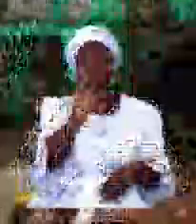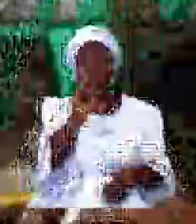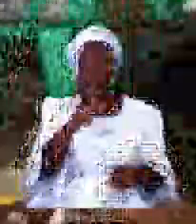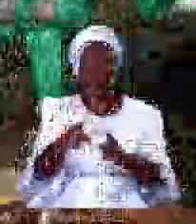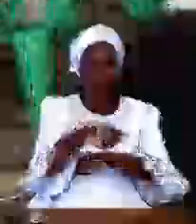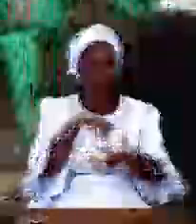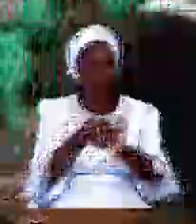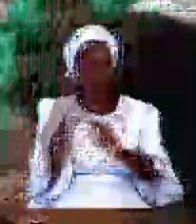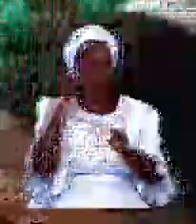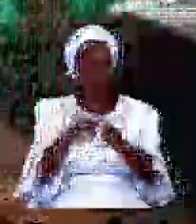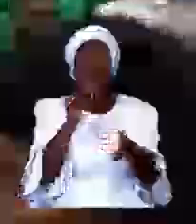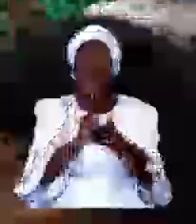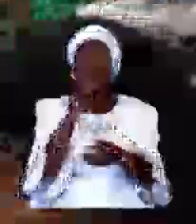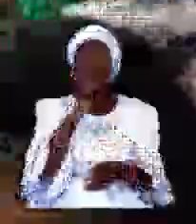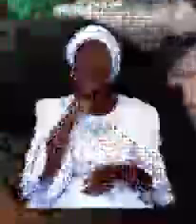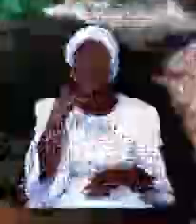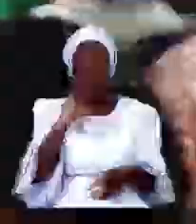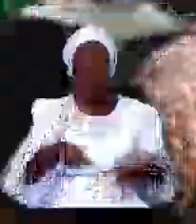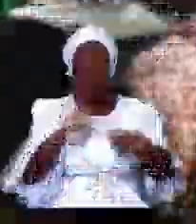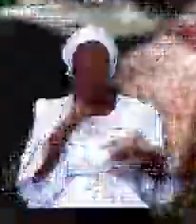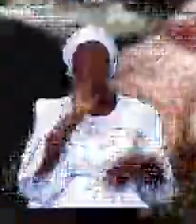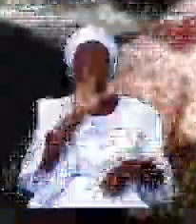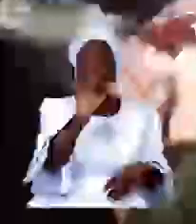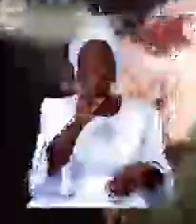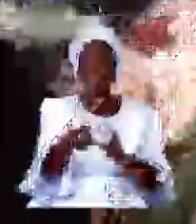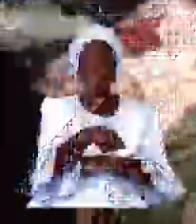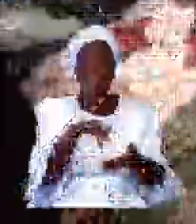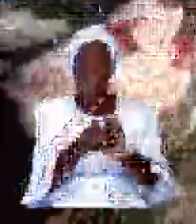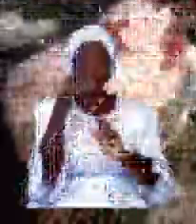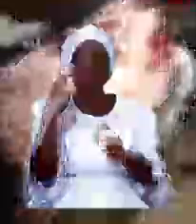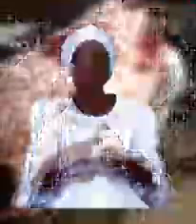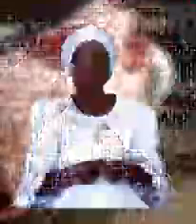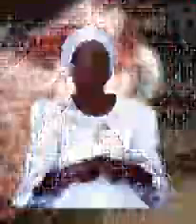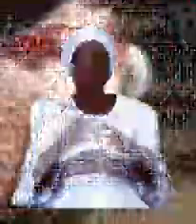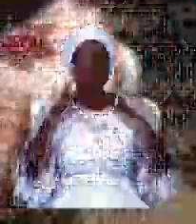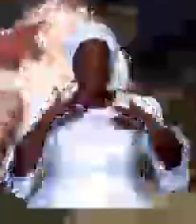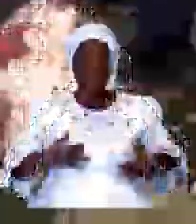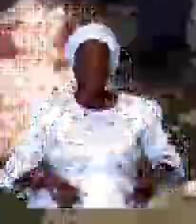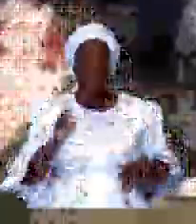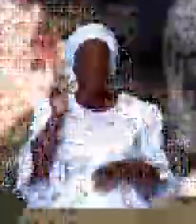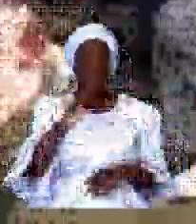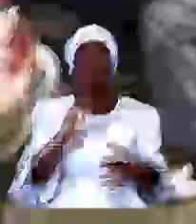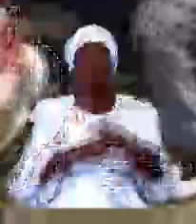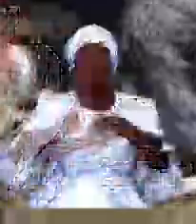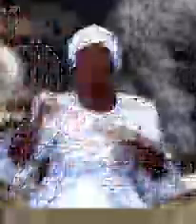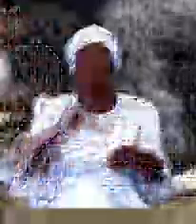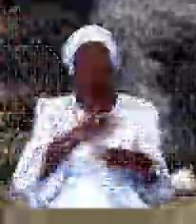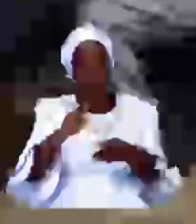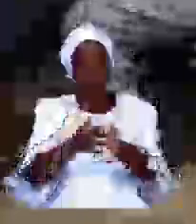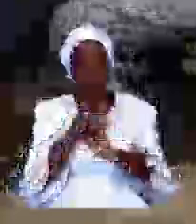that bread of life is yours today. That water of life is yours today.